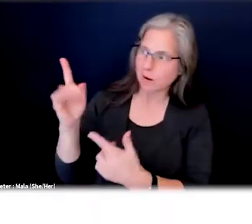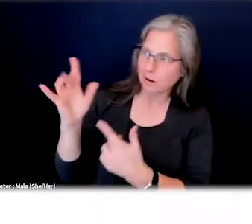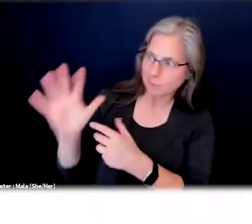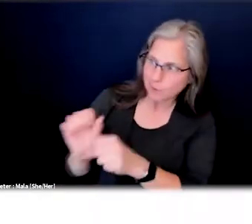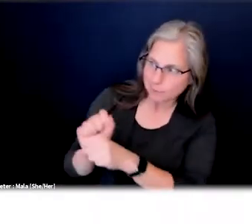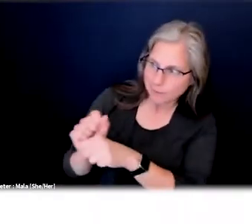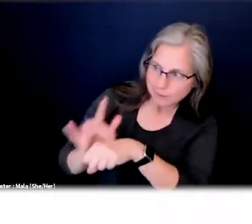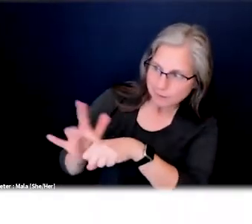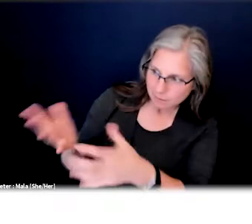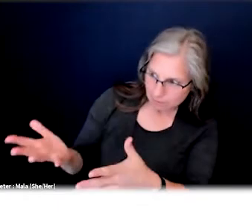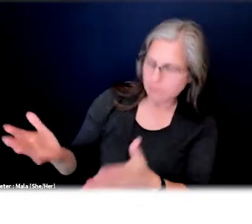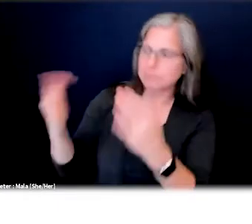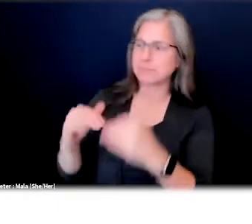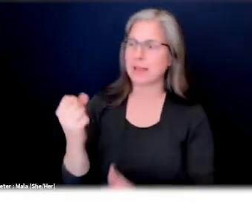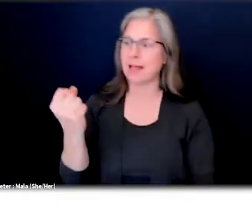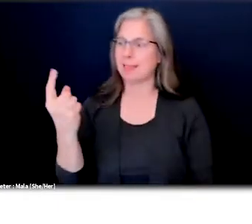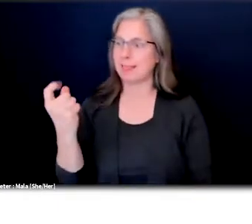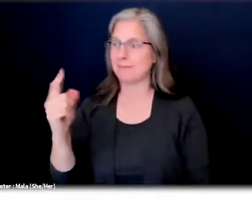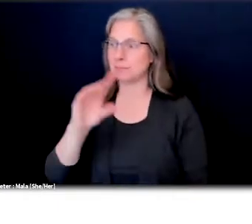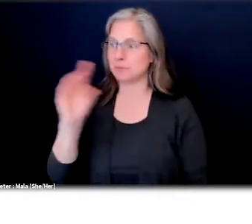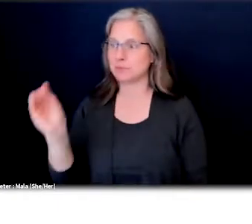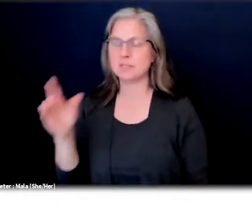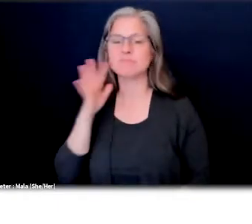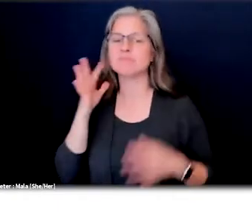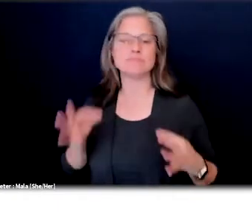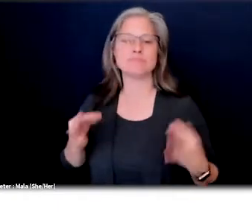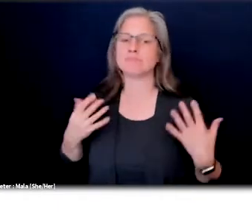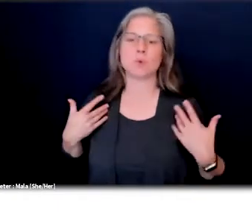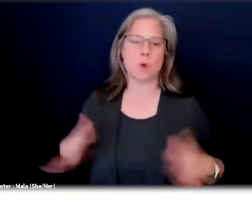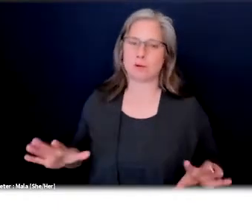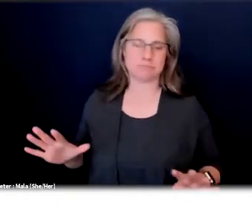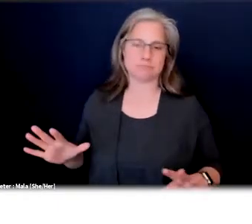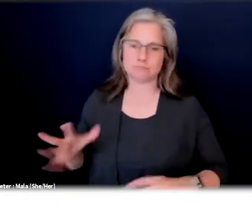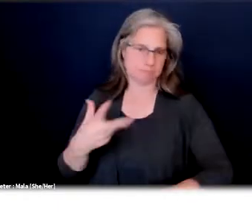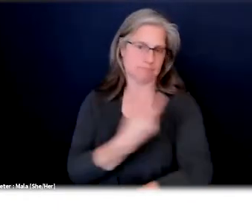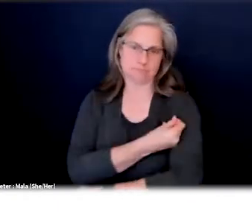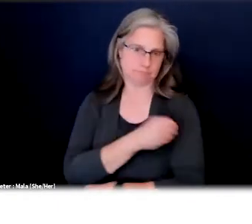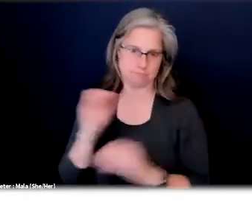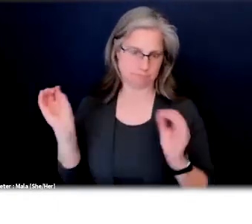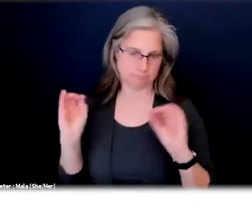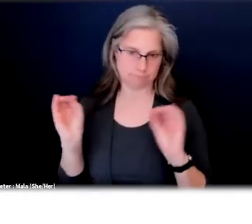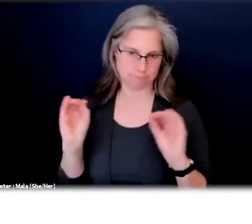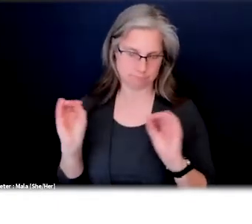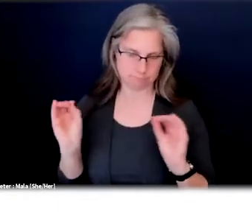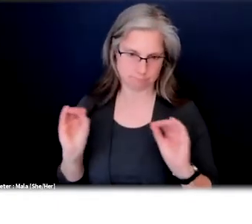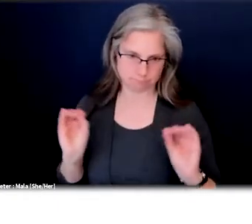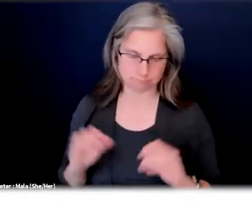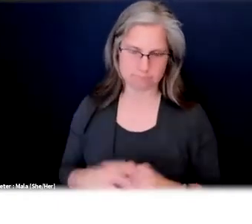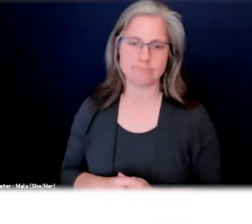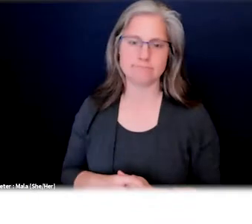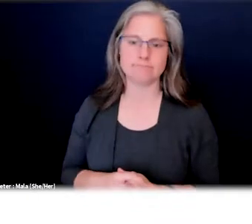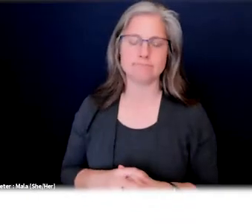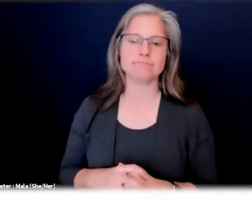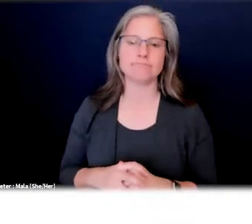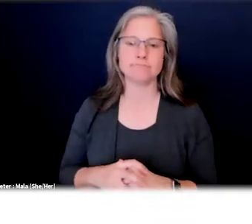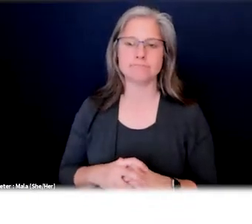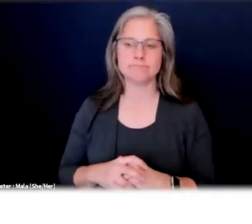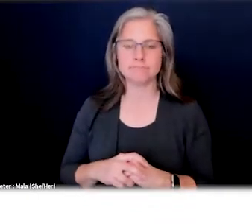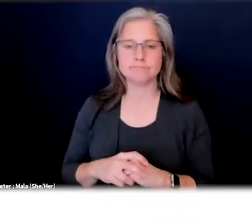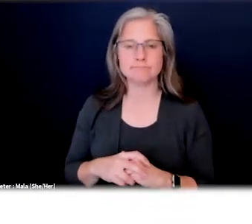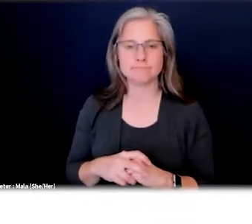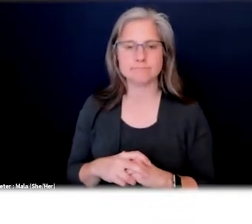appointment, and 11% of our employees have opted not to participate in the